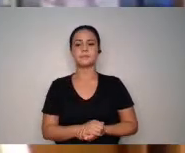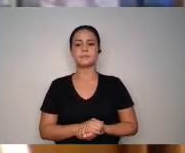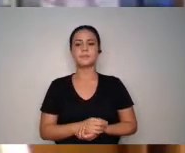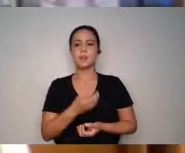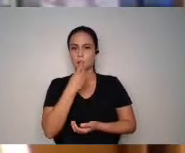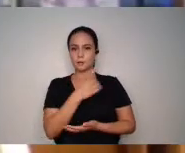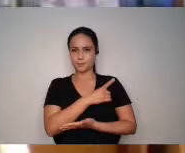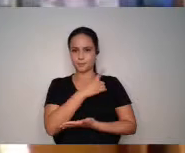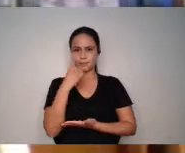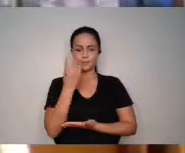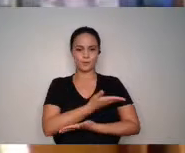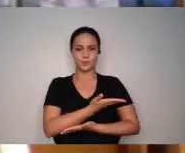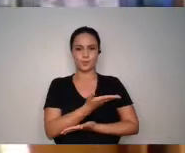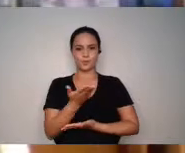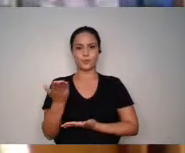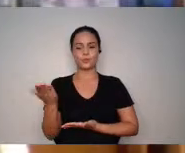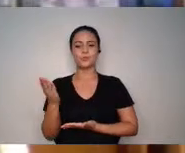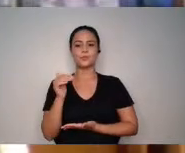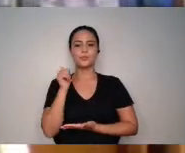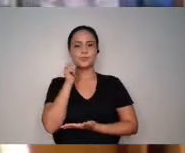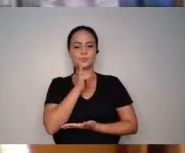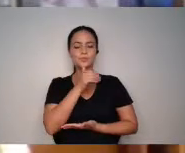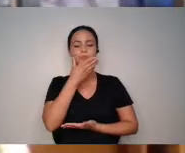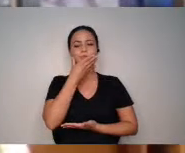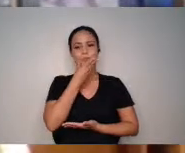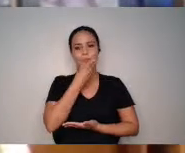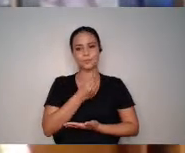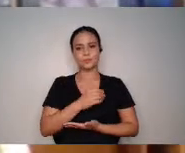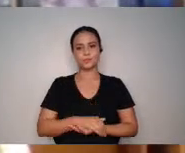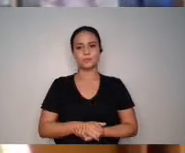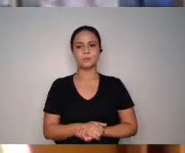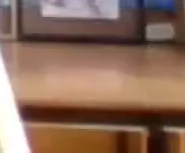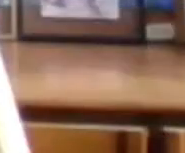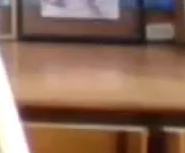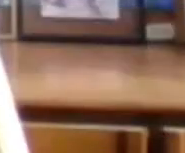dia. Thank you very much, everyone.